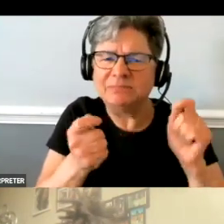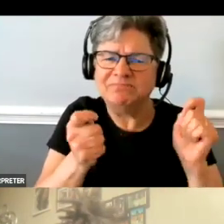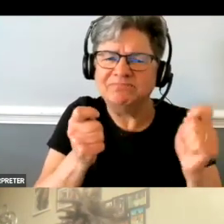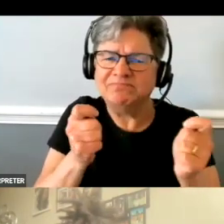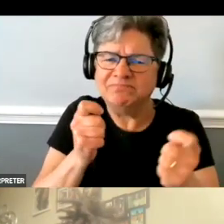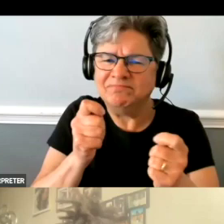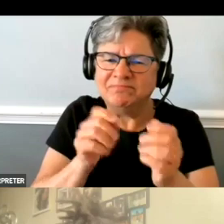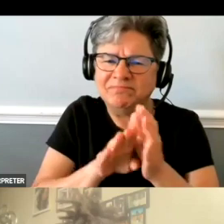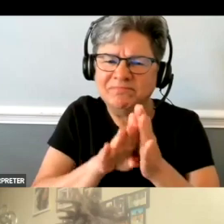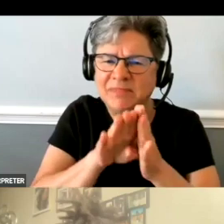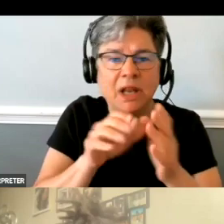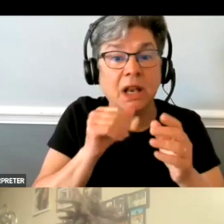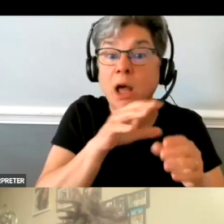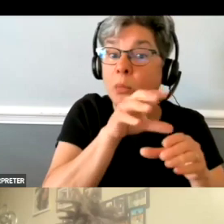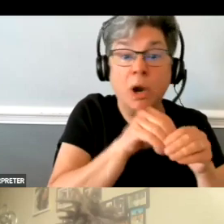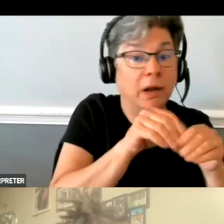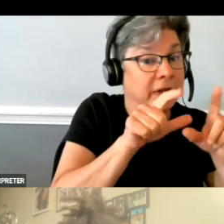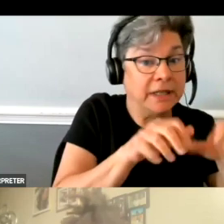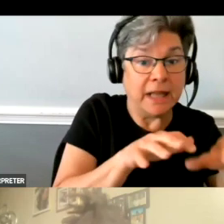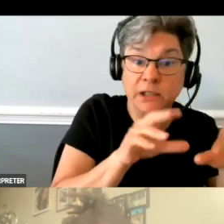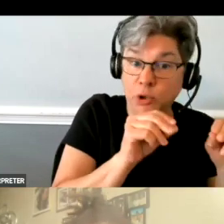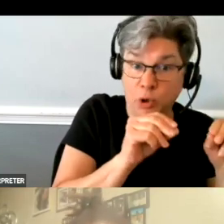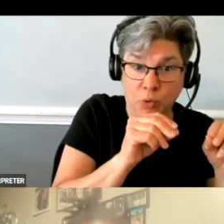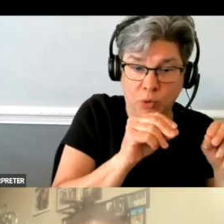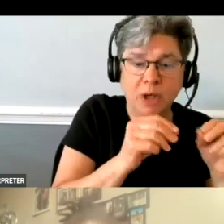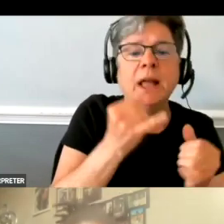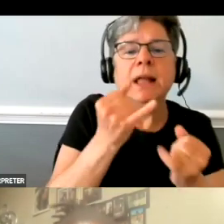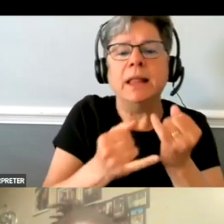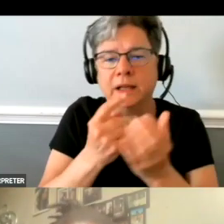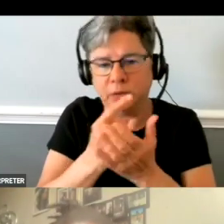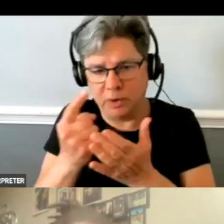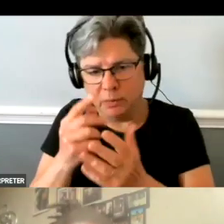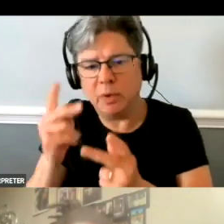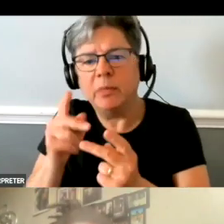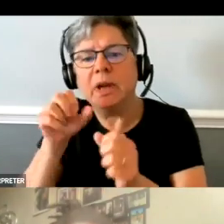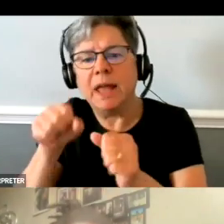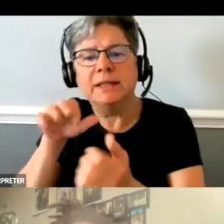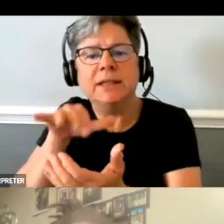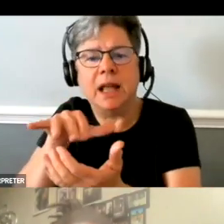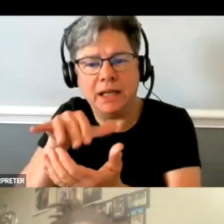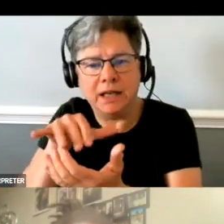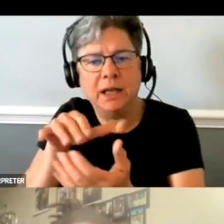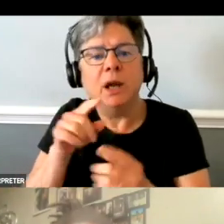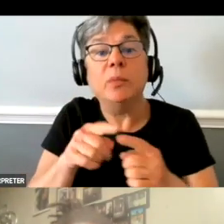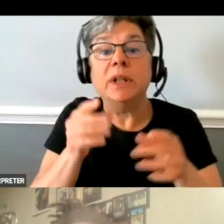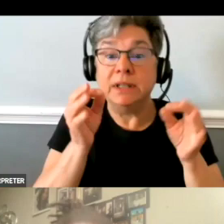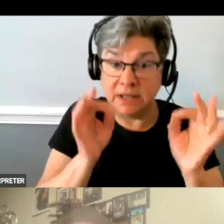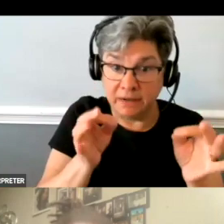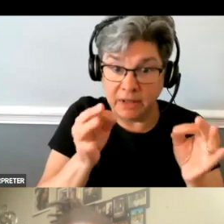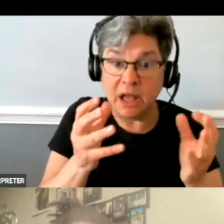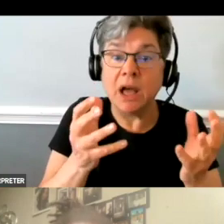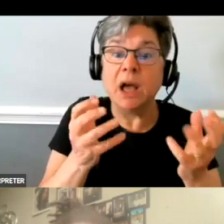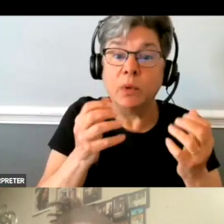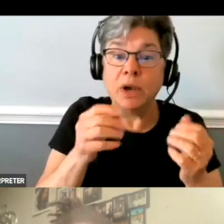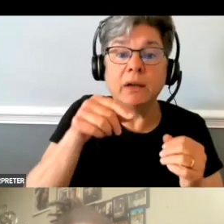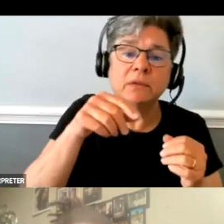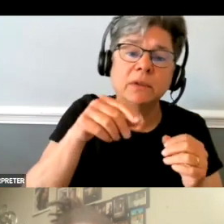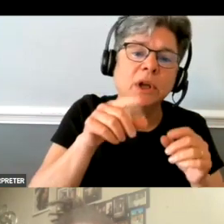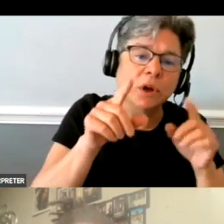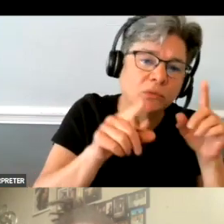Because it's not part of the test, because it's the last week, so people can study. But we definitely, I want to have